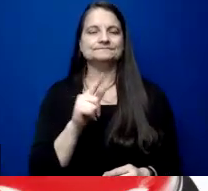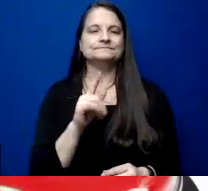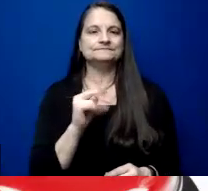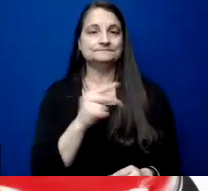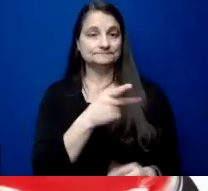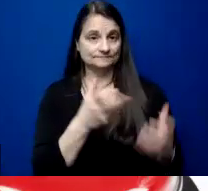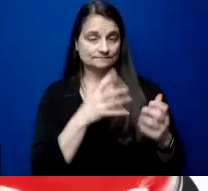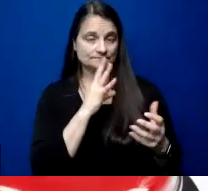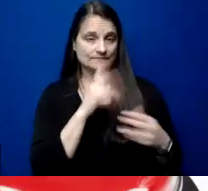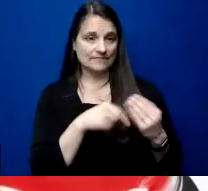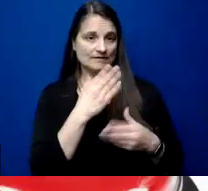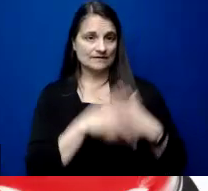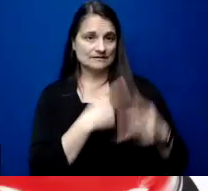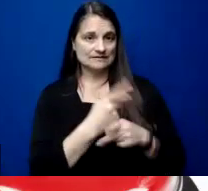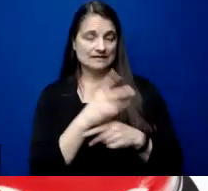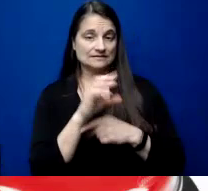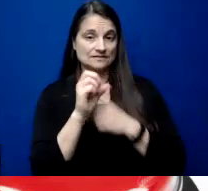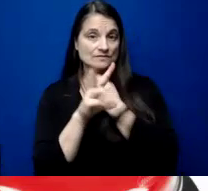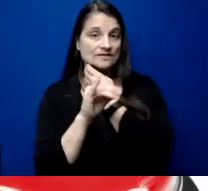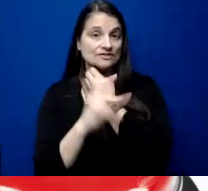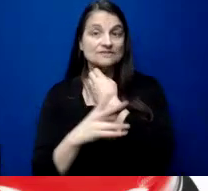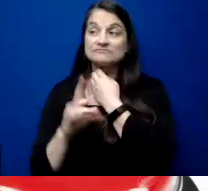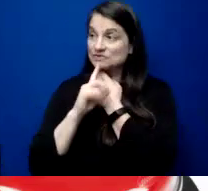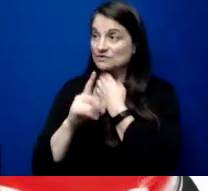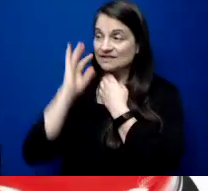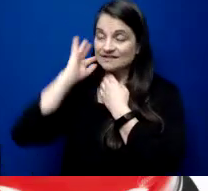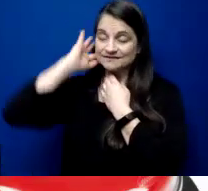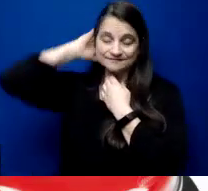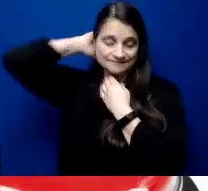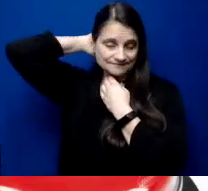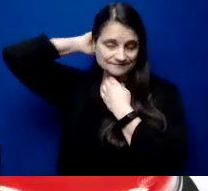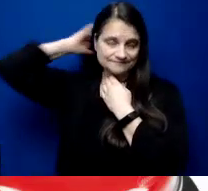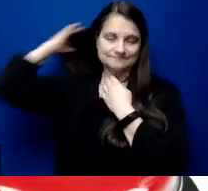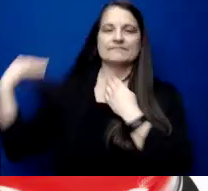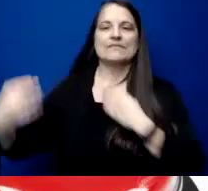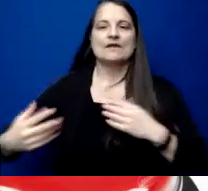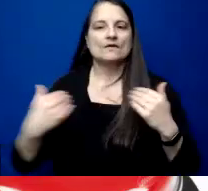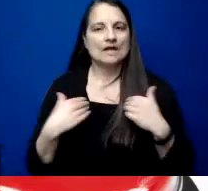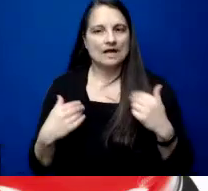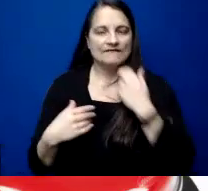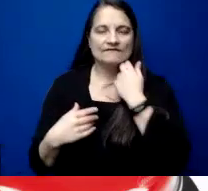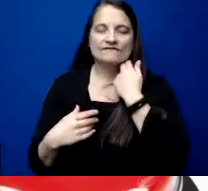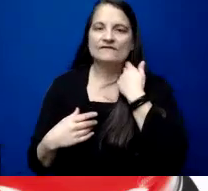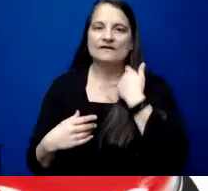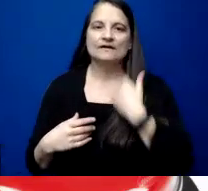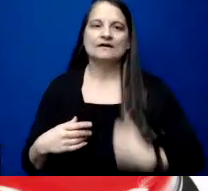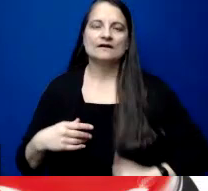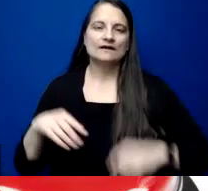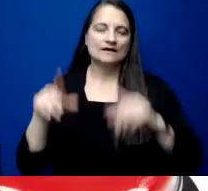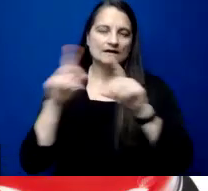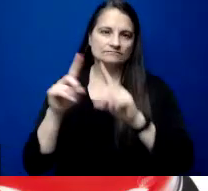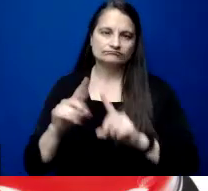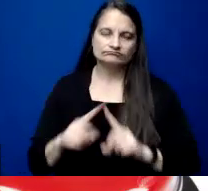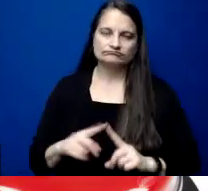switches. Sure. Thanks, Abby. We have a variety of switches in our lending